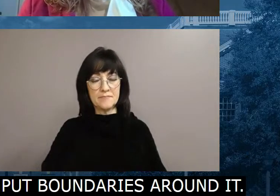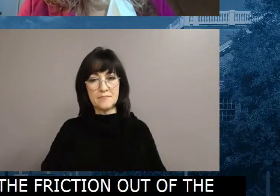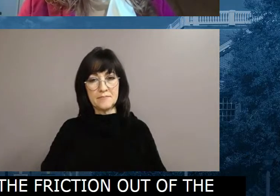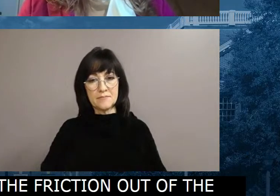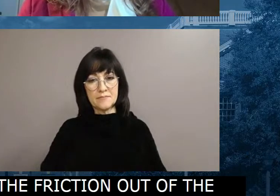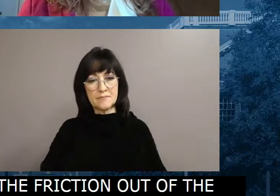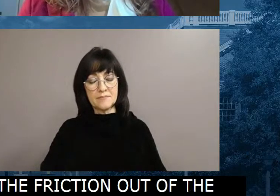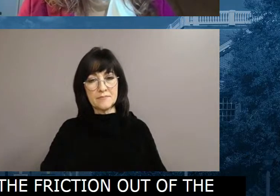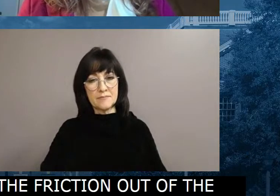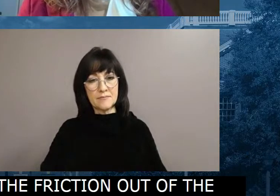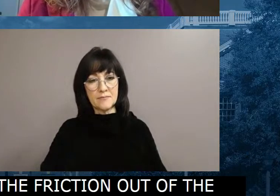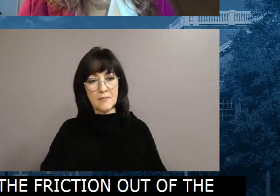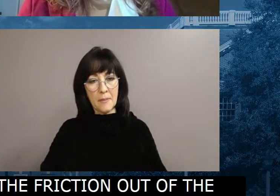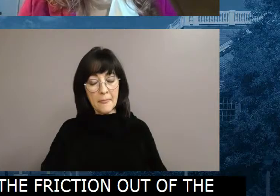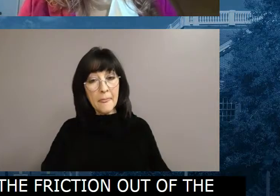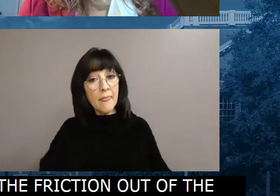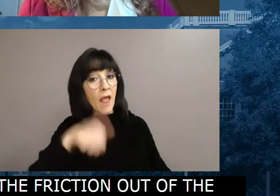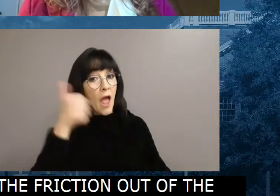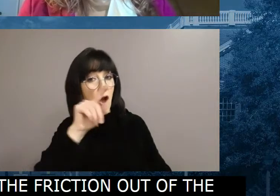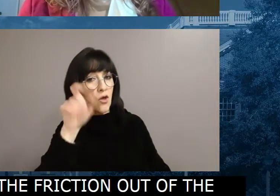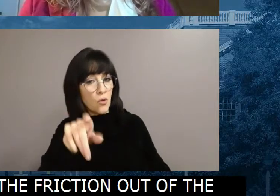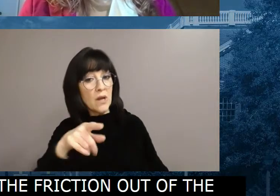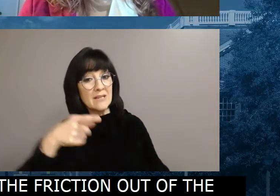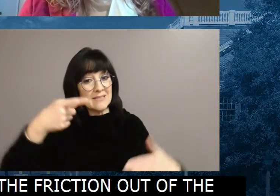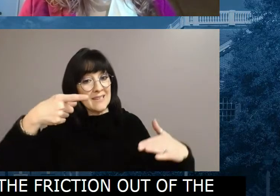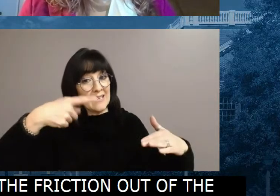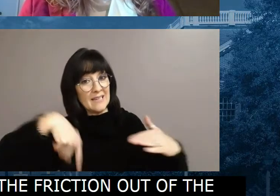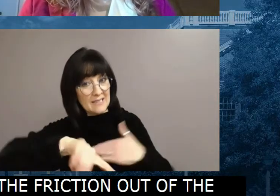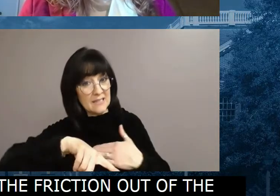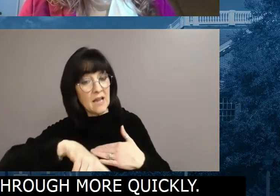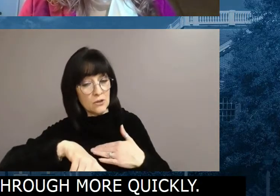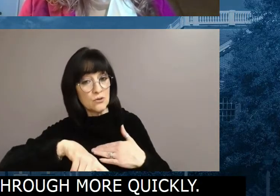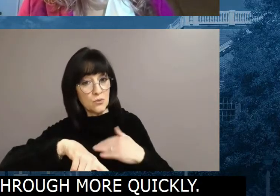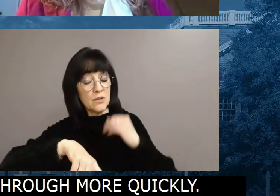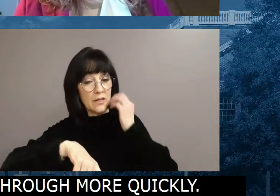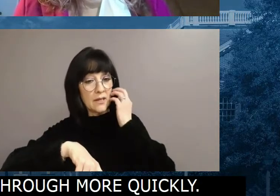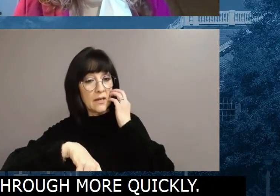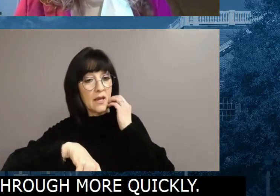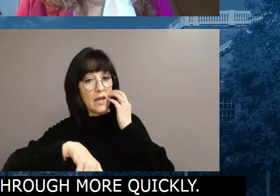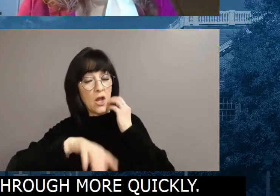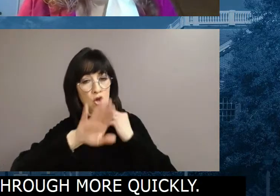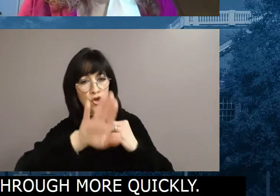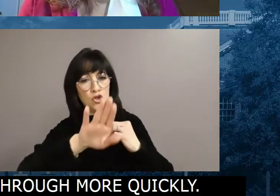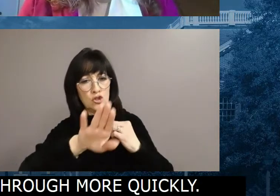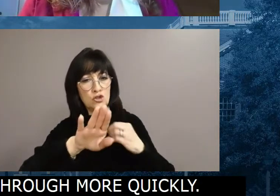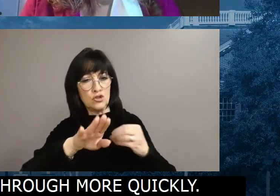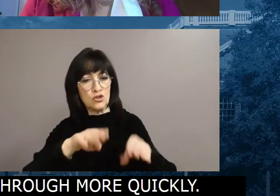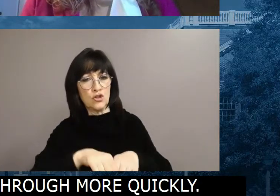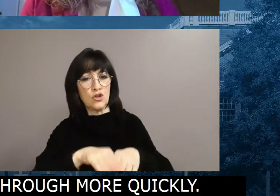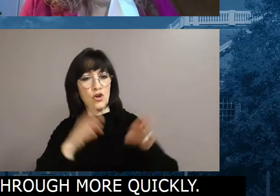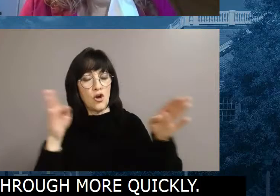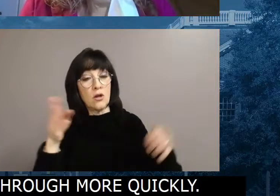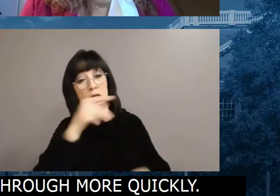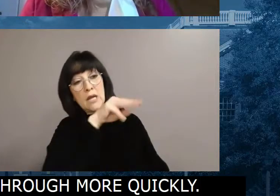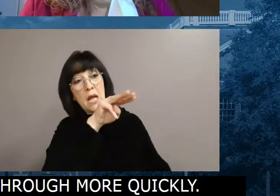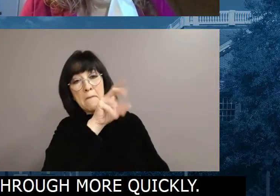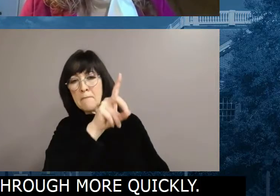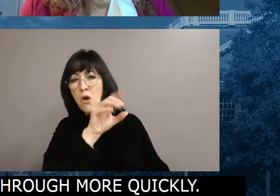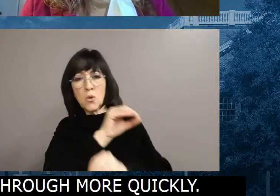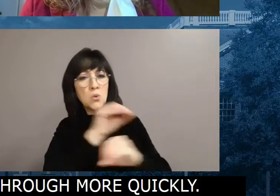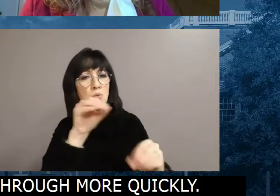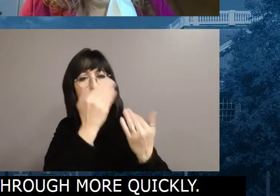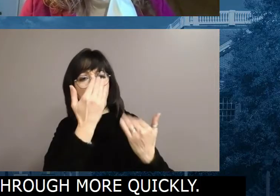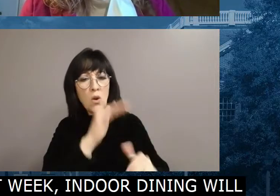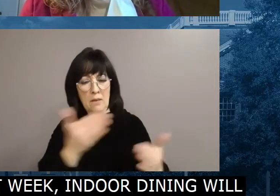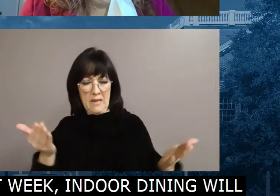Second question, next week, indoor dining will rise in Pennsylvania to 75% capacity. In Maryland, there are no restrictions. Why do restaurants and